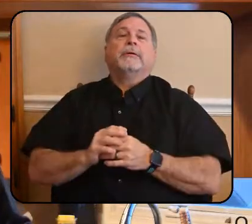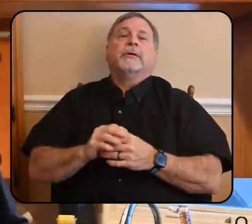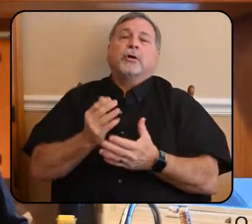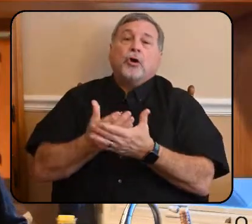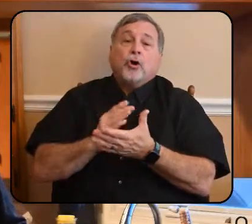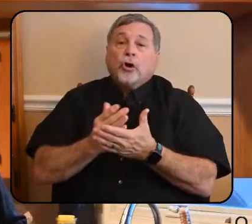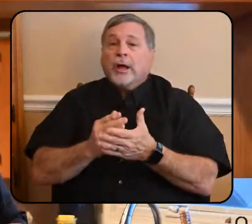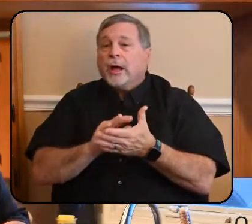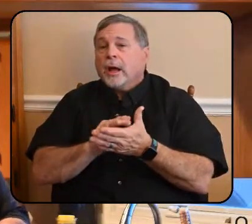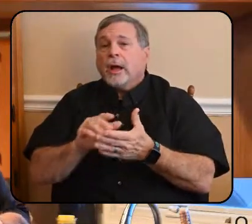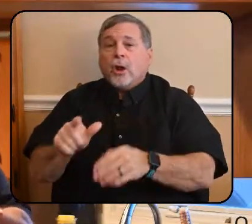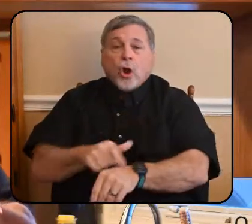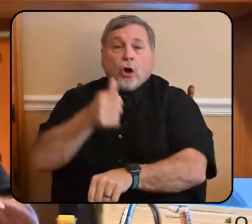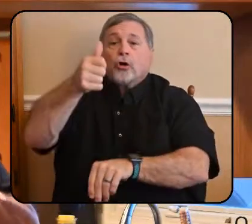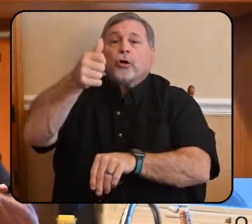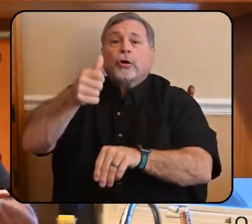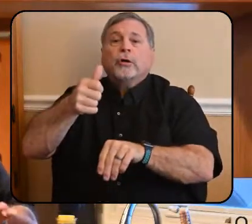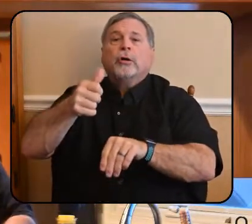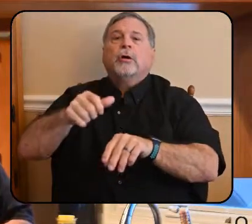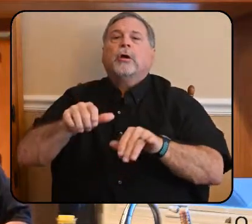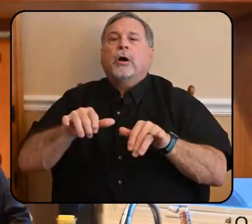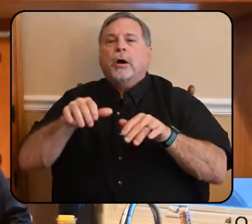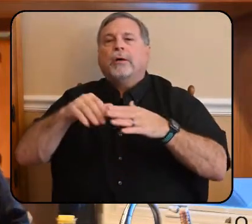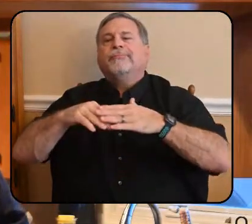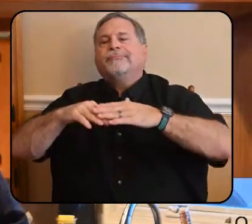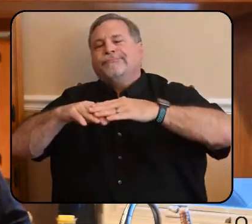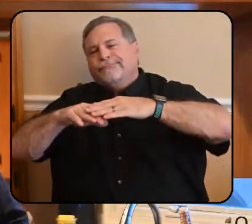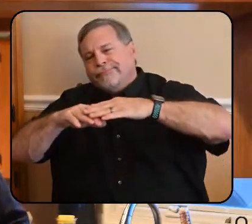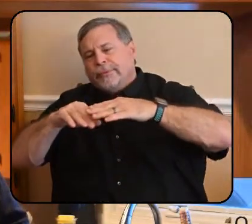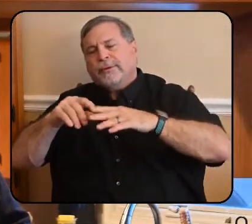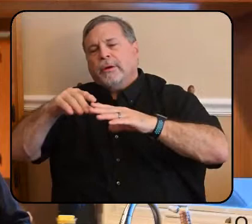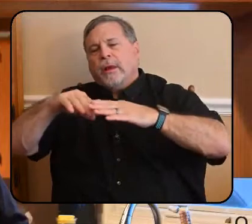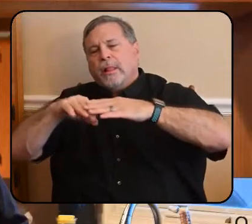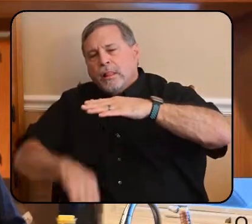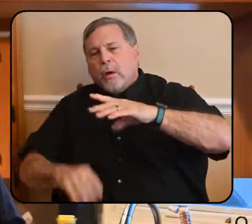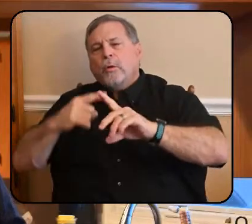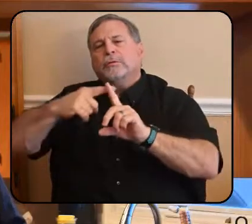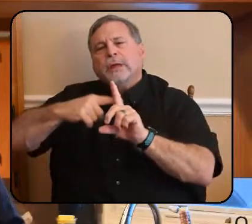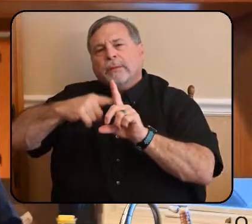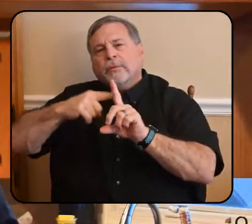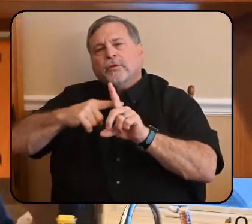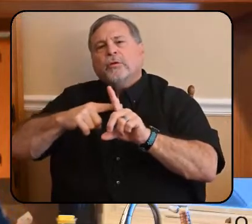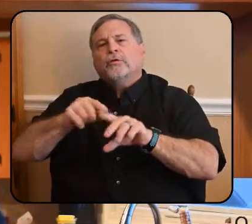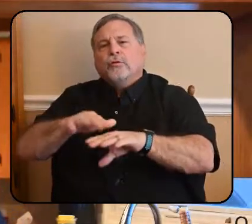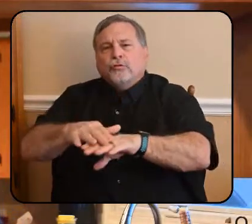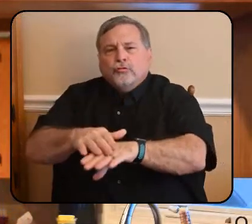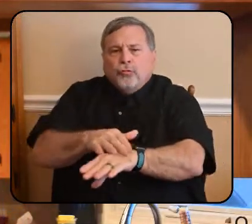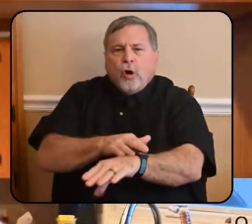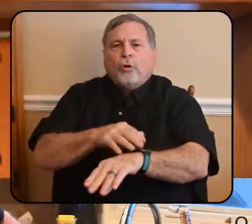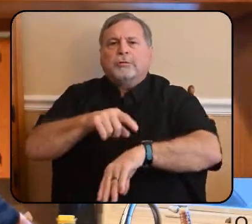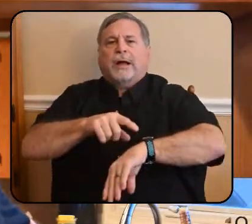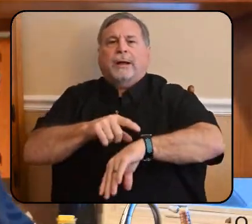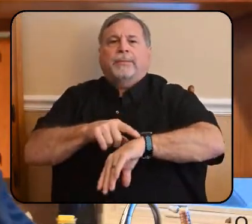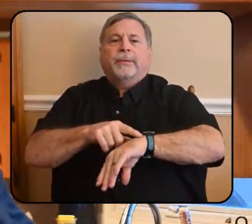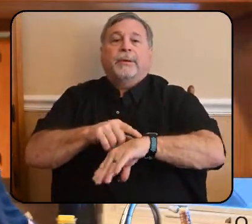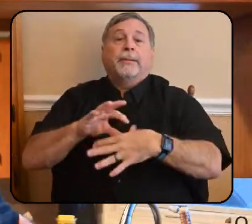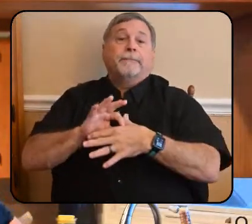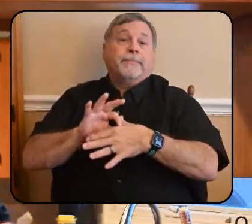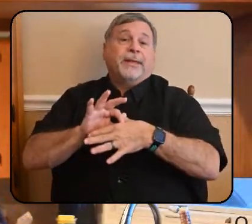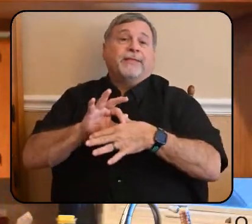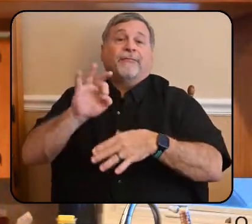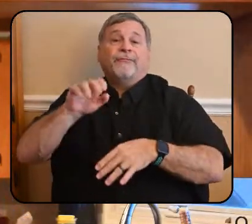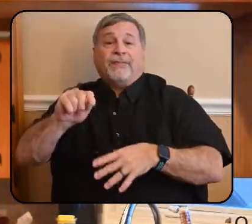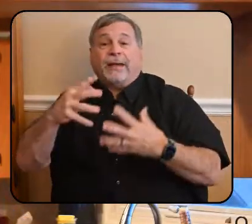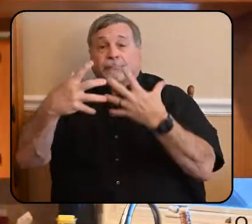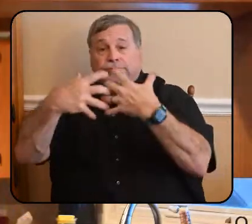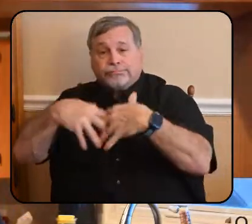and slow is always going to break down that meat and the fat to give you a really good taste. Now, since we've got this